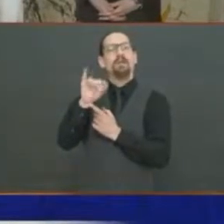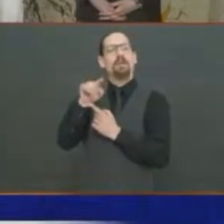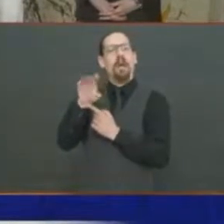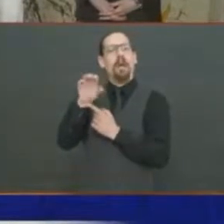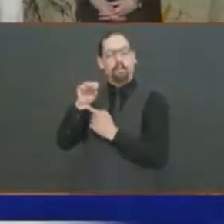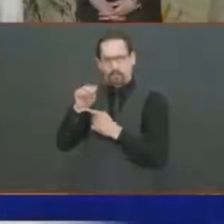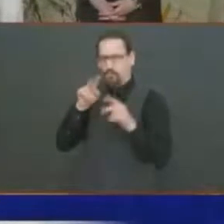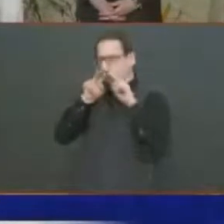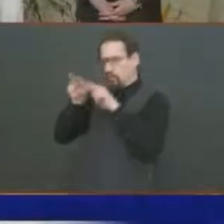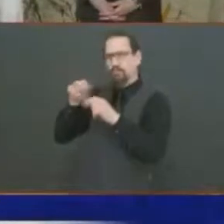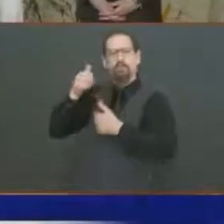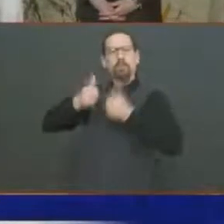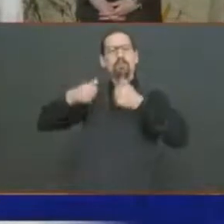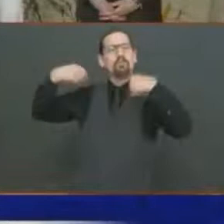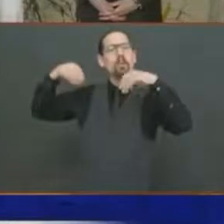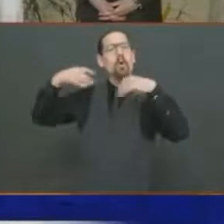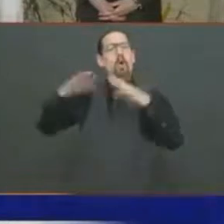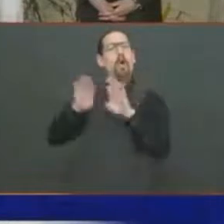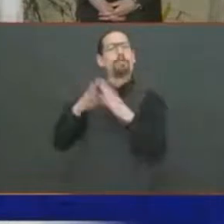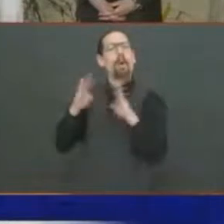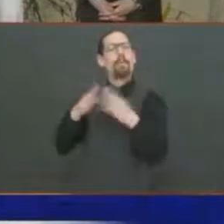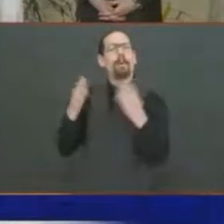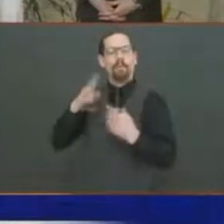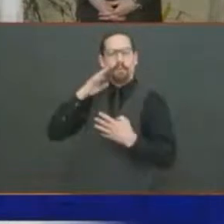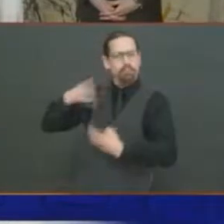wait close to each other in line. Don't crowd.